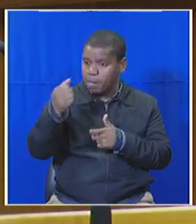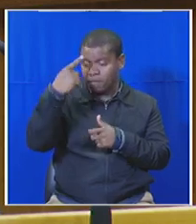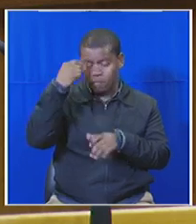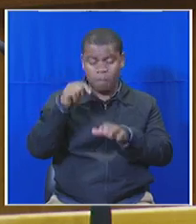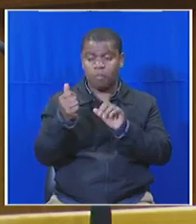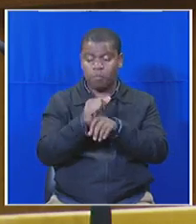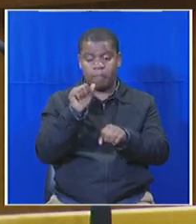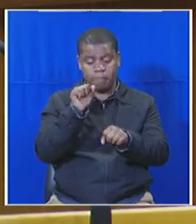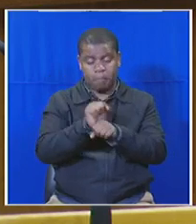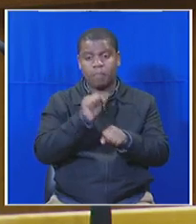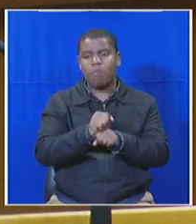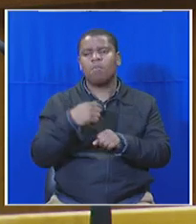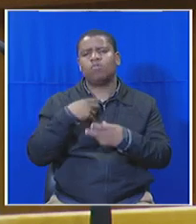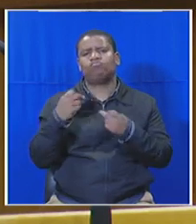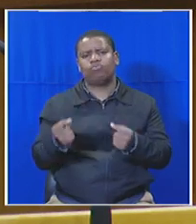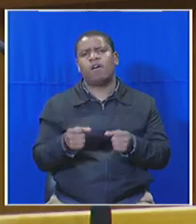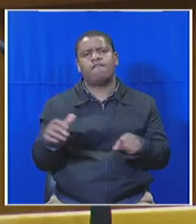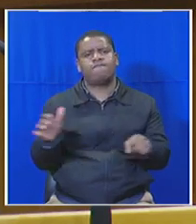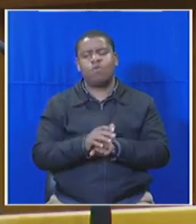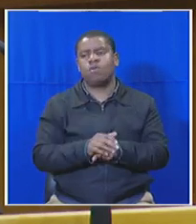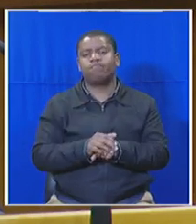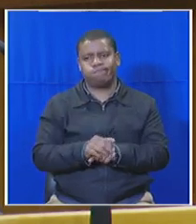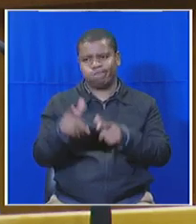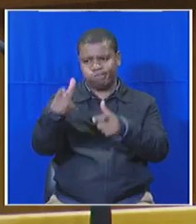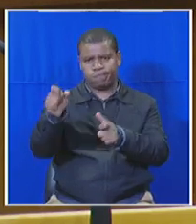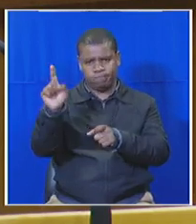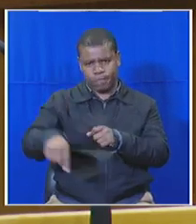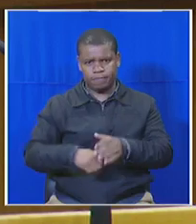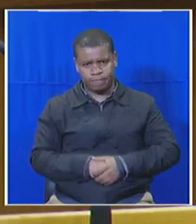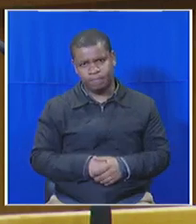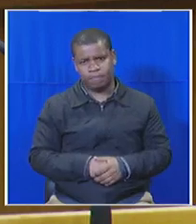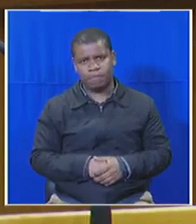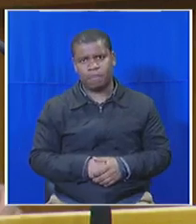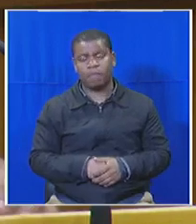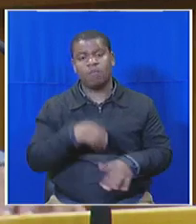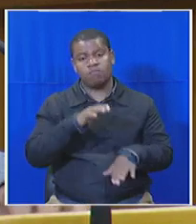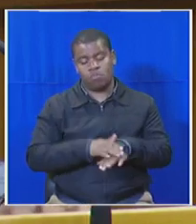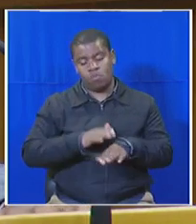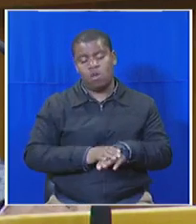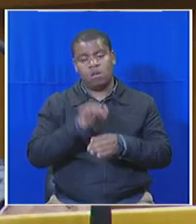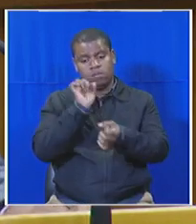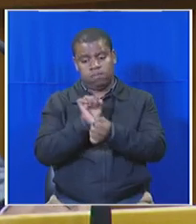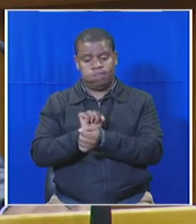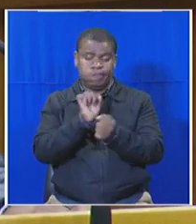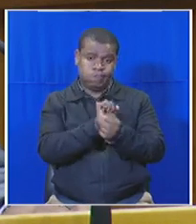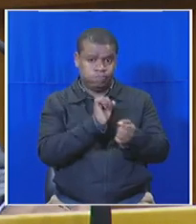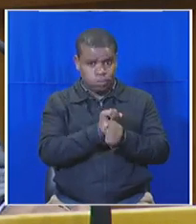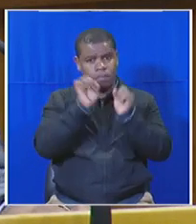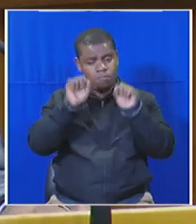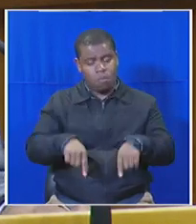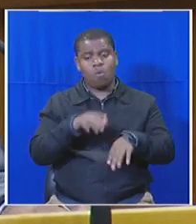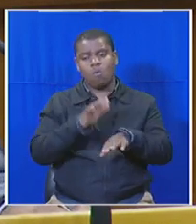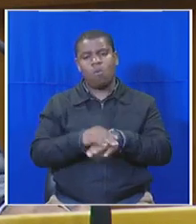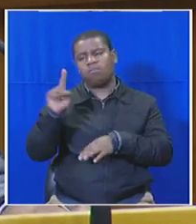legislation to respond with the maximum force that the law allows, without the inevitable sword of prosecution and murder investigation by